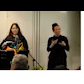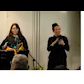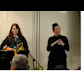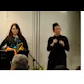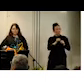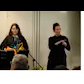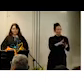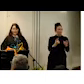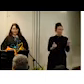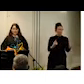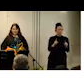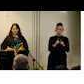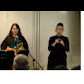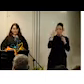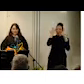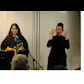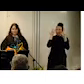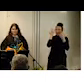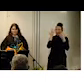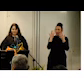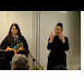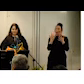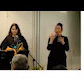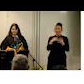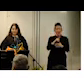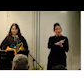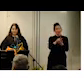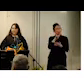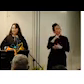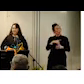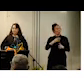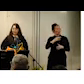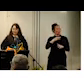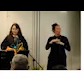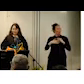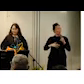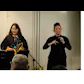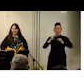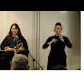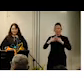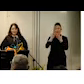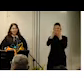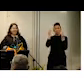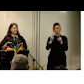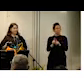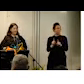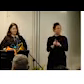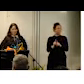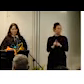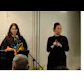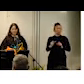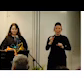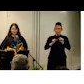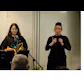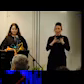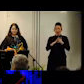and influence cognition and the risk of developing dementia. But let's rewind a bit. What happens in the brain as we